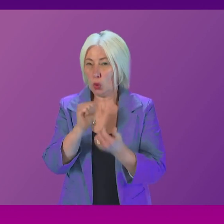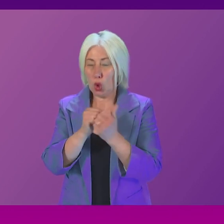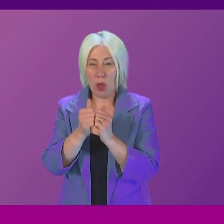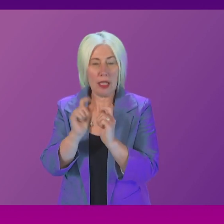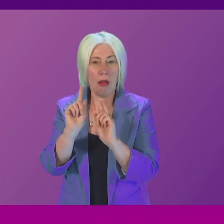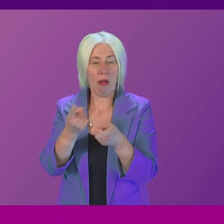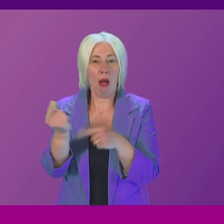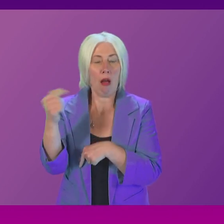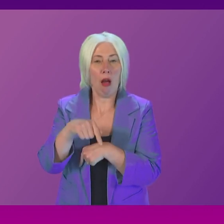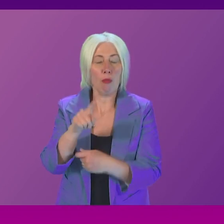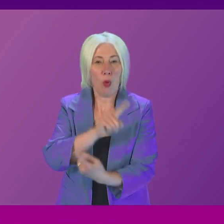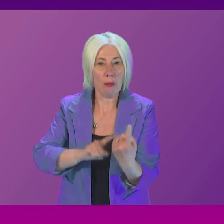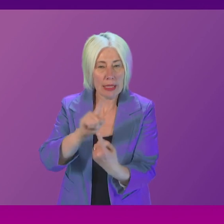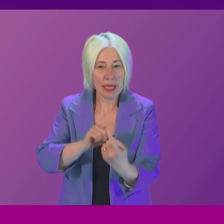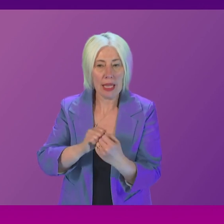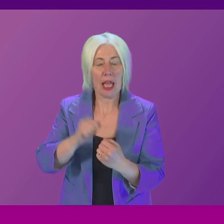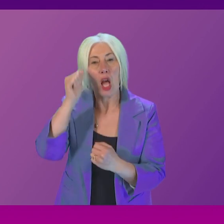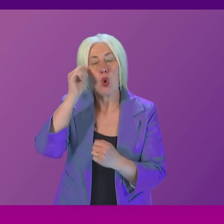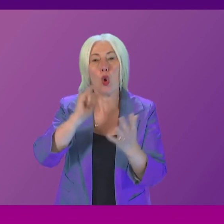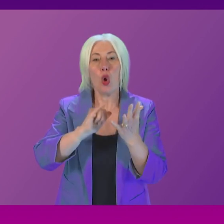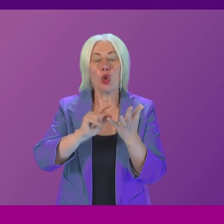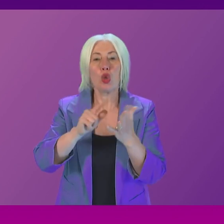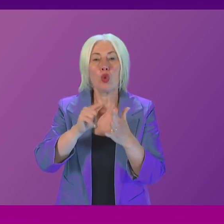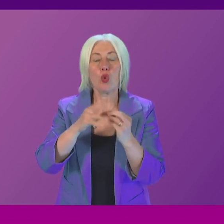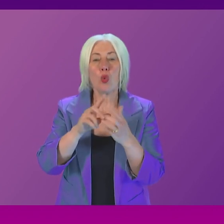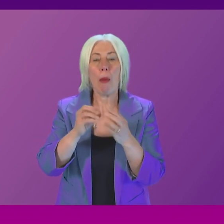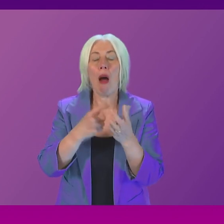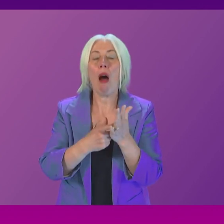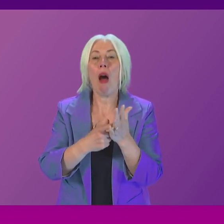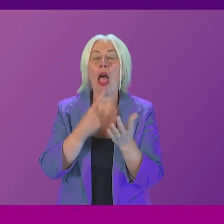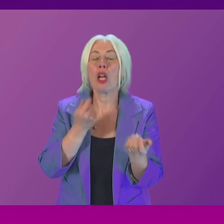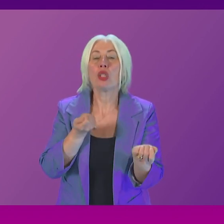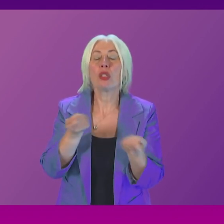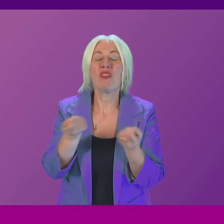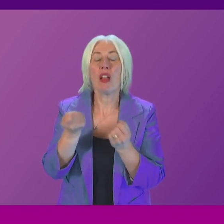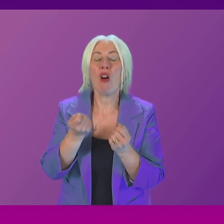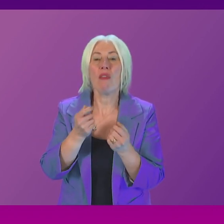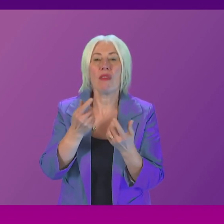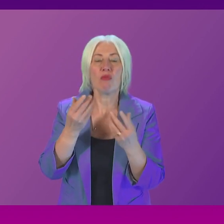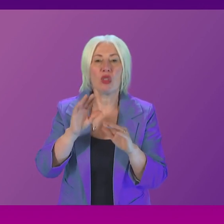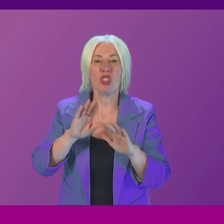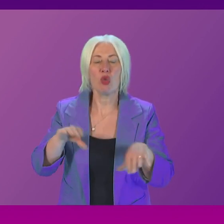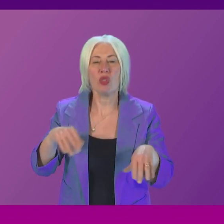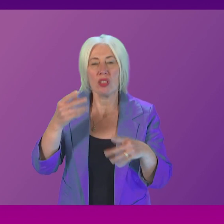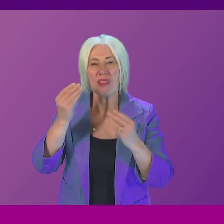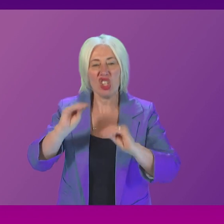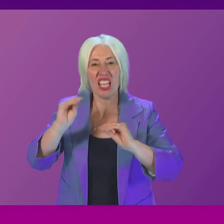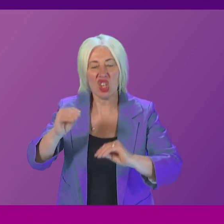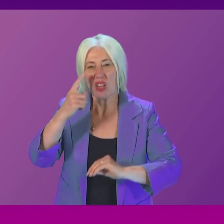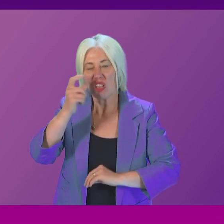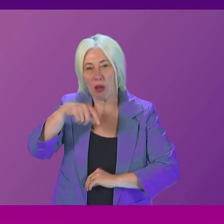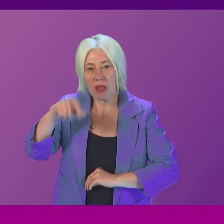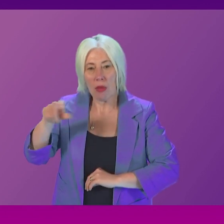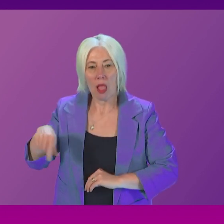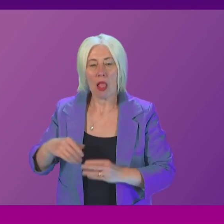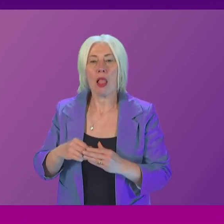attend the meeting, and I know Sue Webber, the Convener of Education, Children and Young People, had a couple of questions. If you can